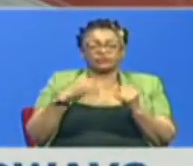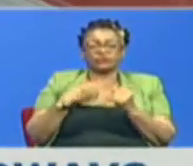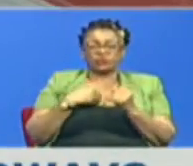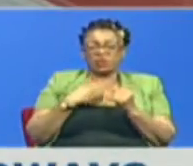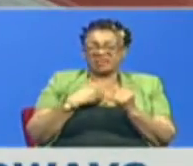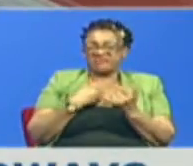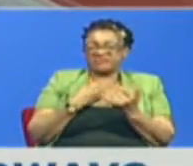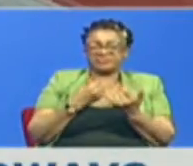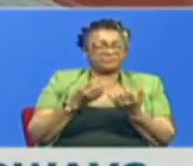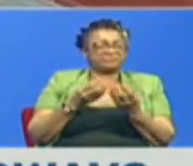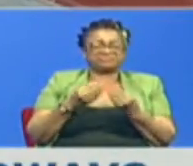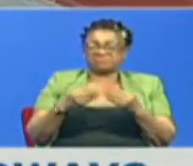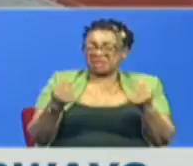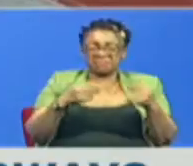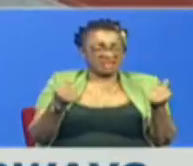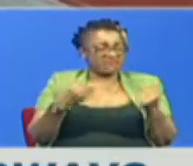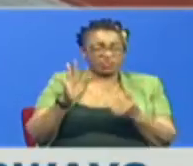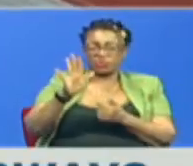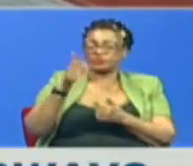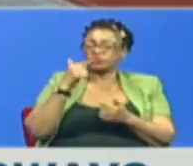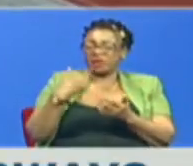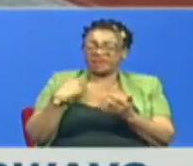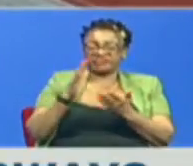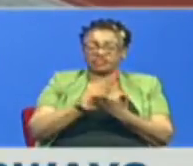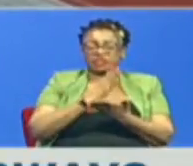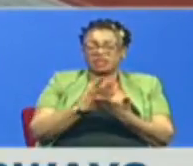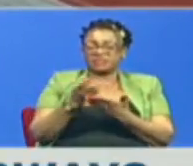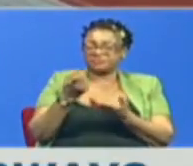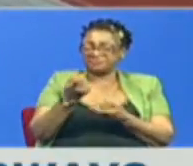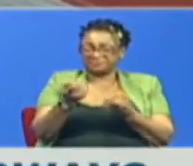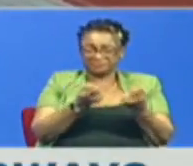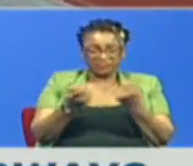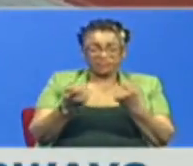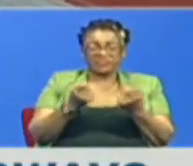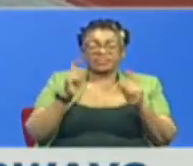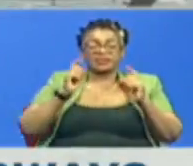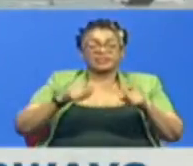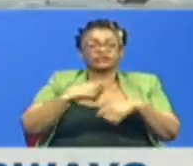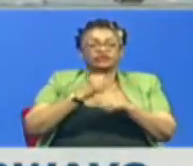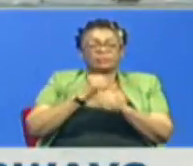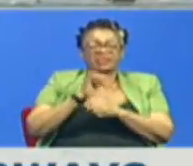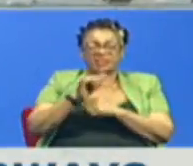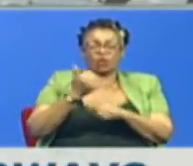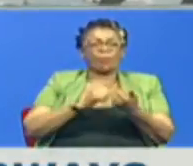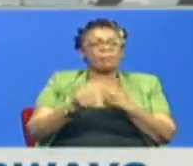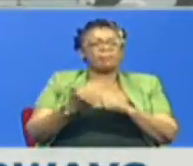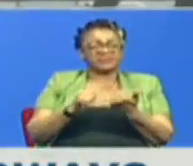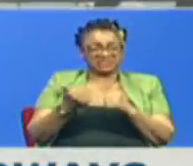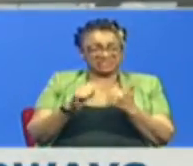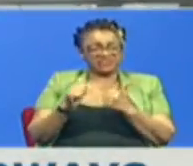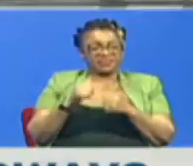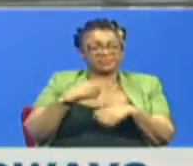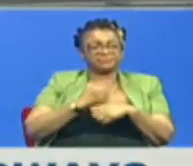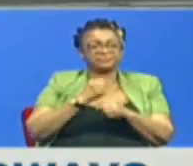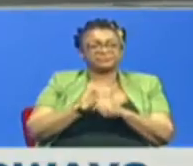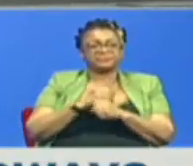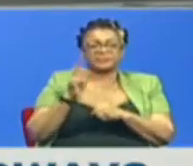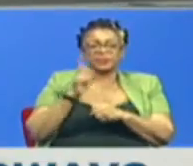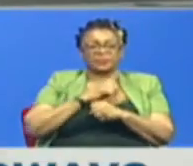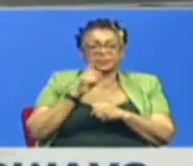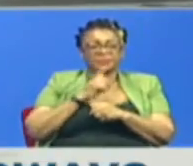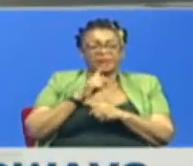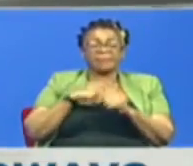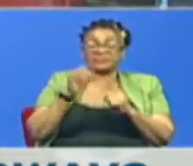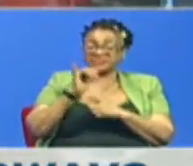shareholders, the need to make the airline more competitive and end the near-decade loss-making streak remains